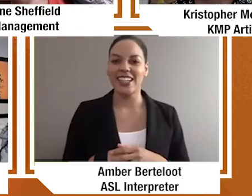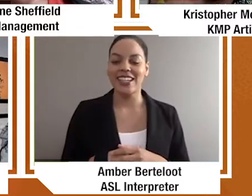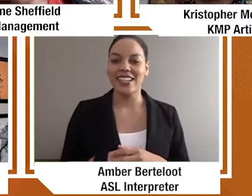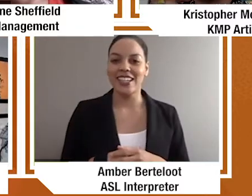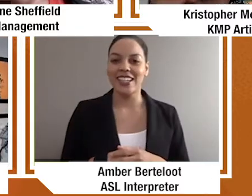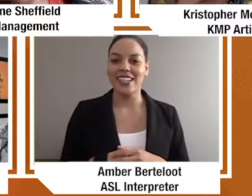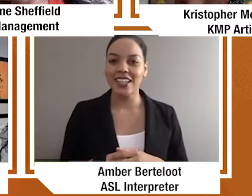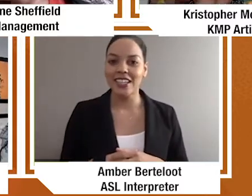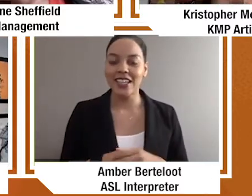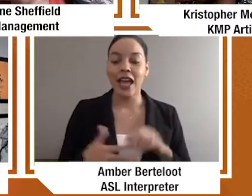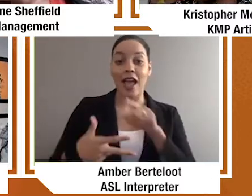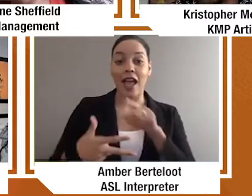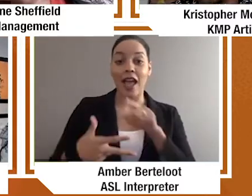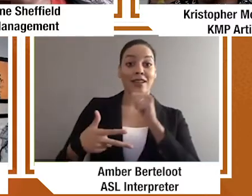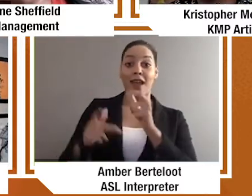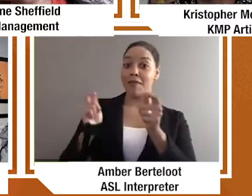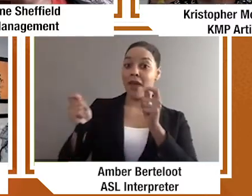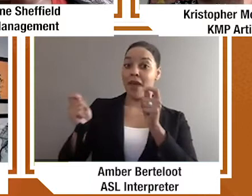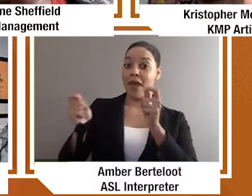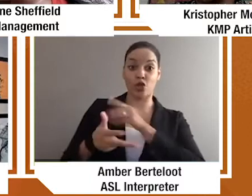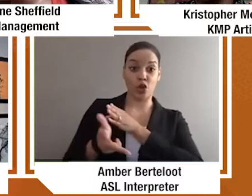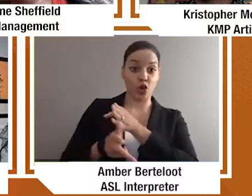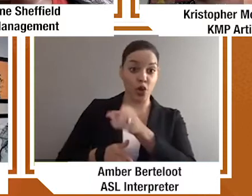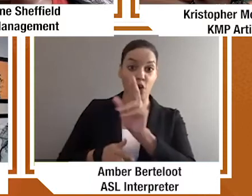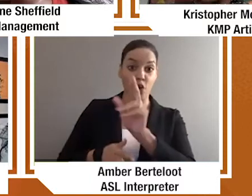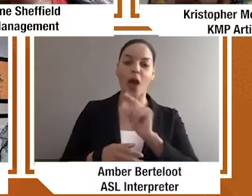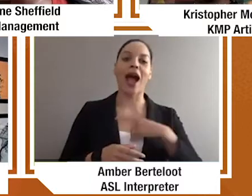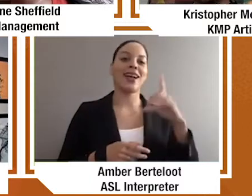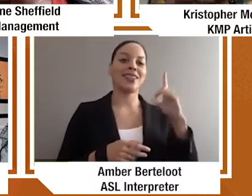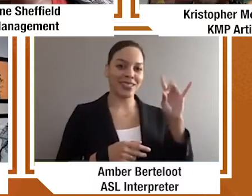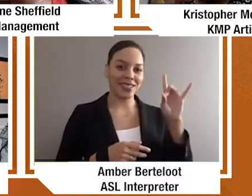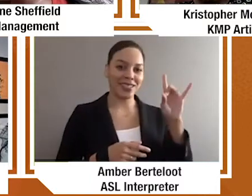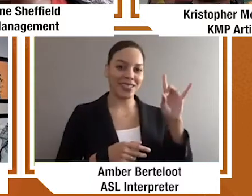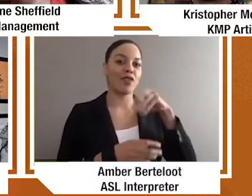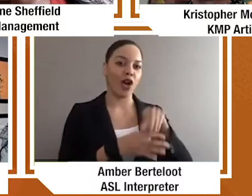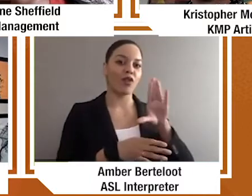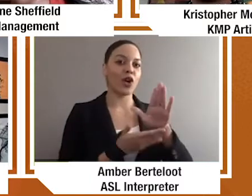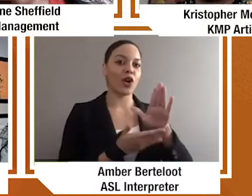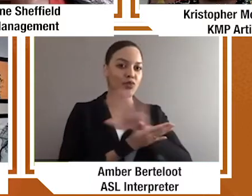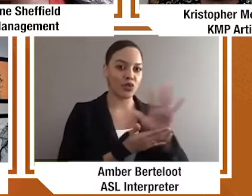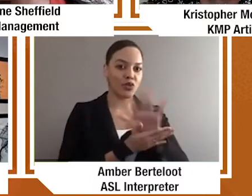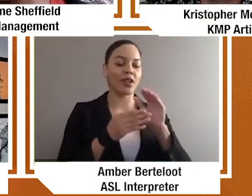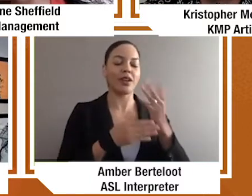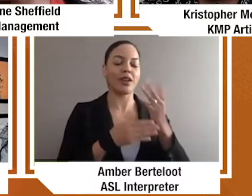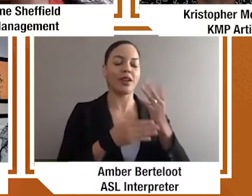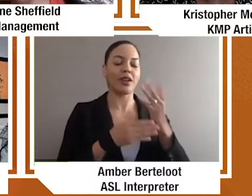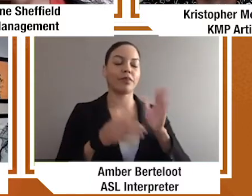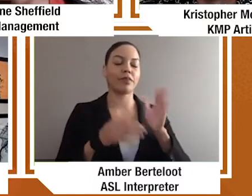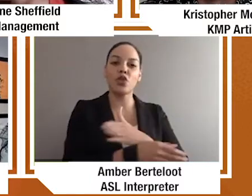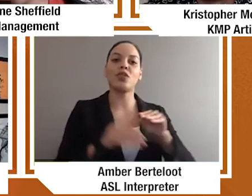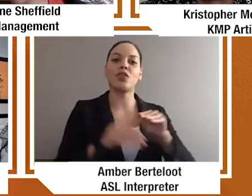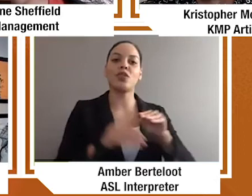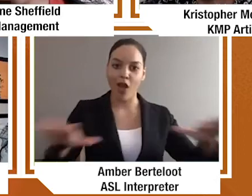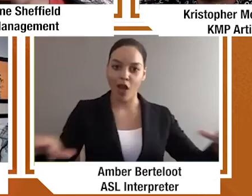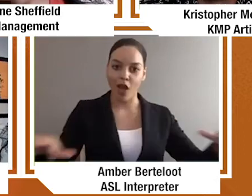Ringwald's career. I did her music launch when she did her music career and has done since. But yeah, I've been working on